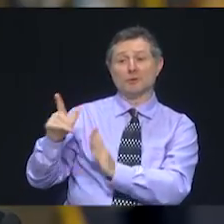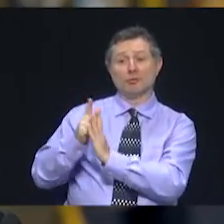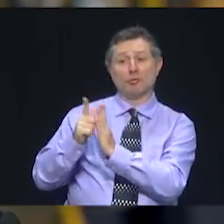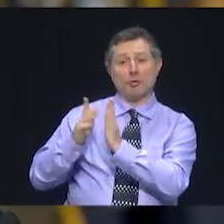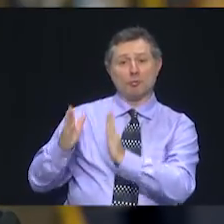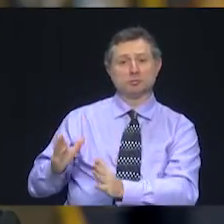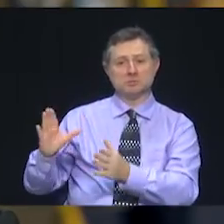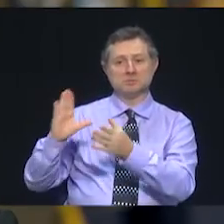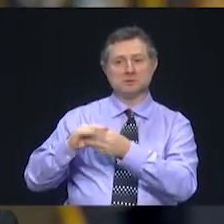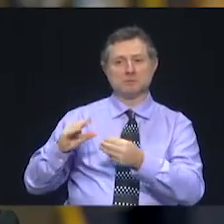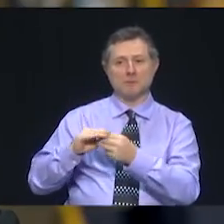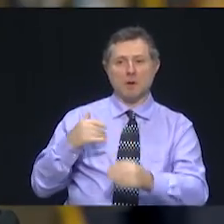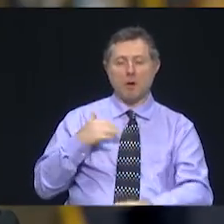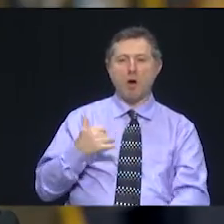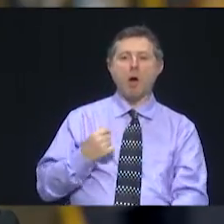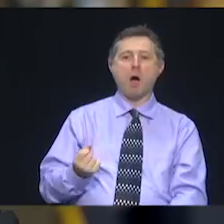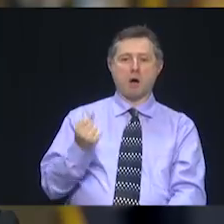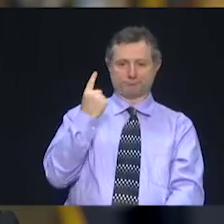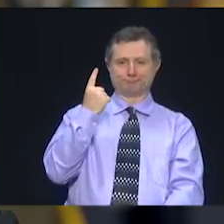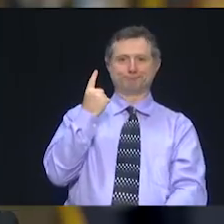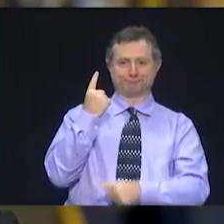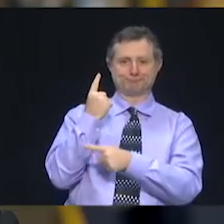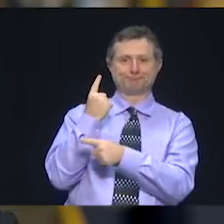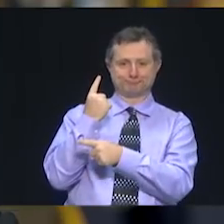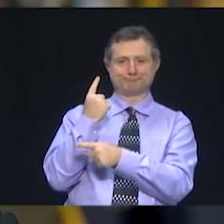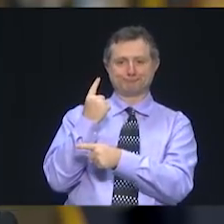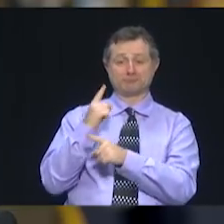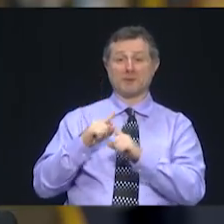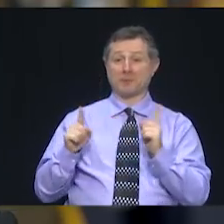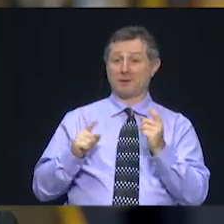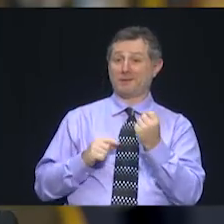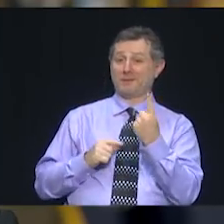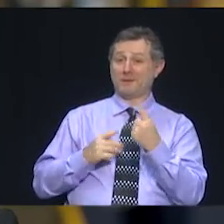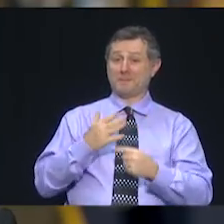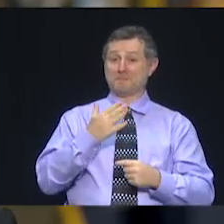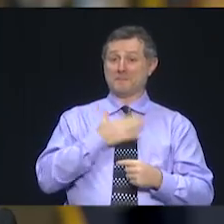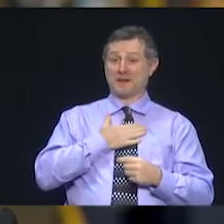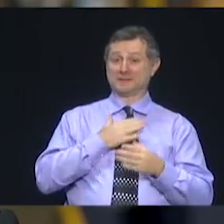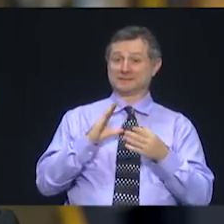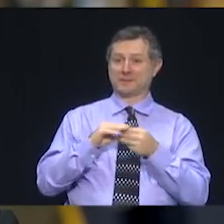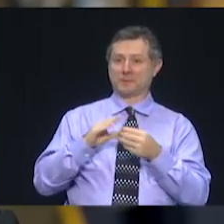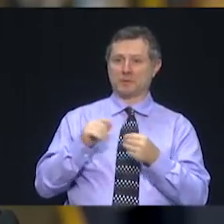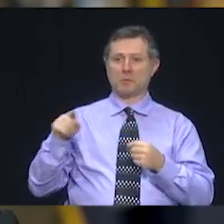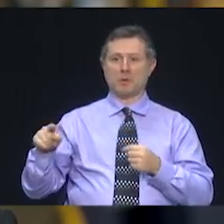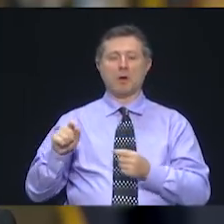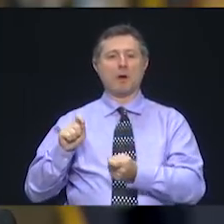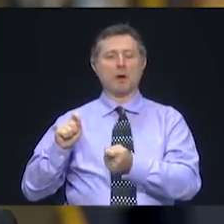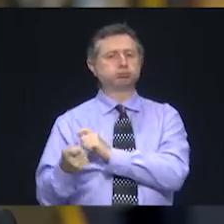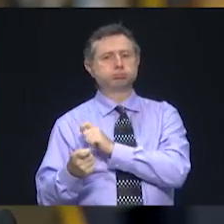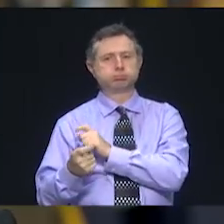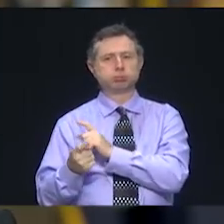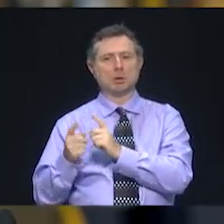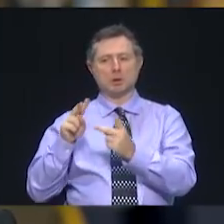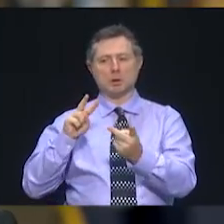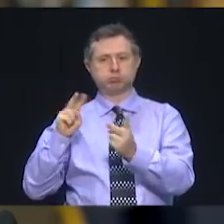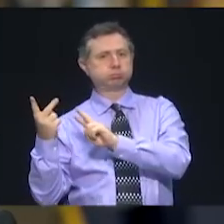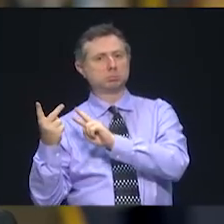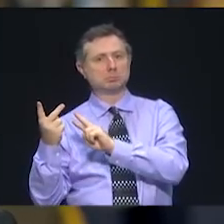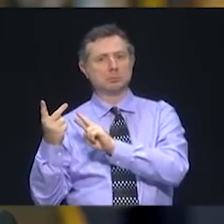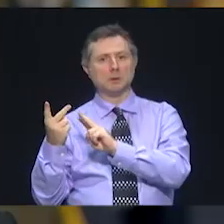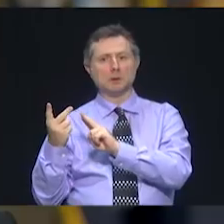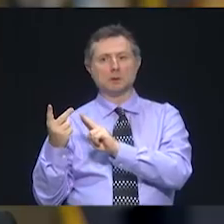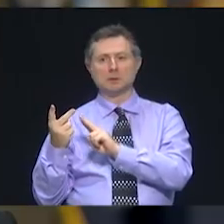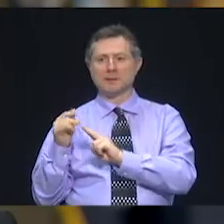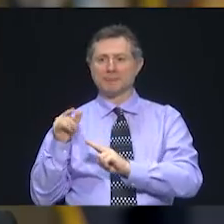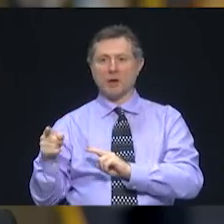saying. But they read into comments that I made and draw inferences that I never